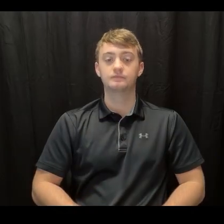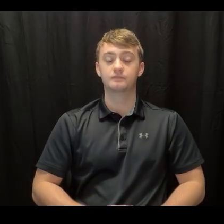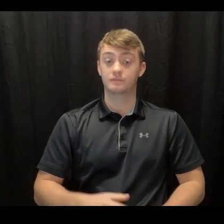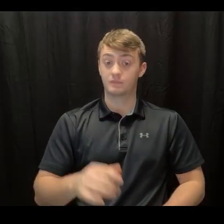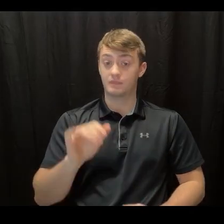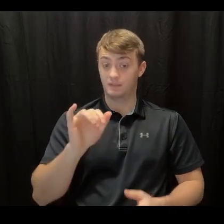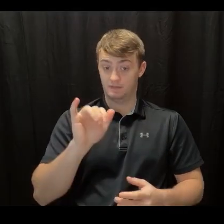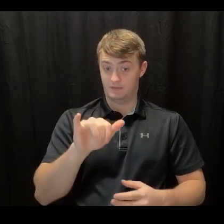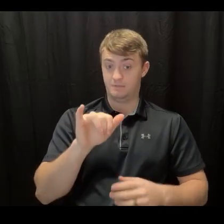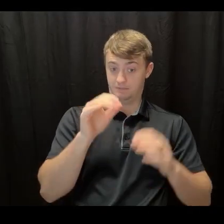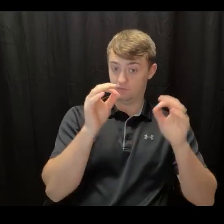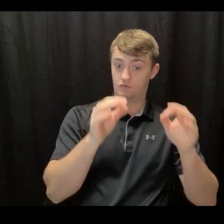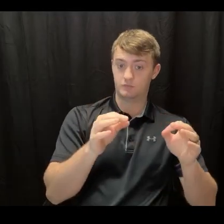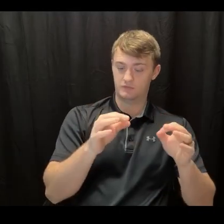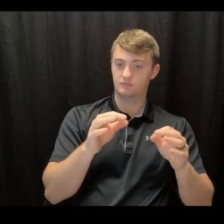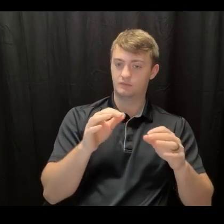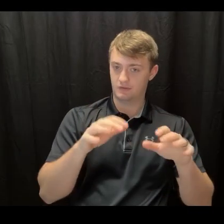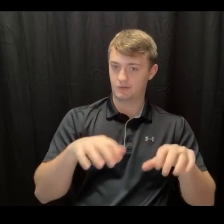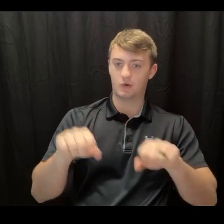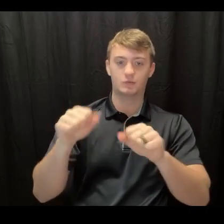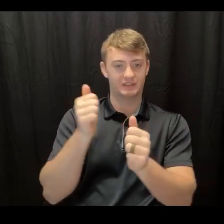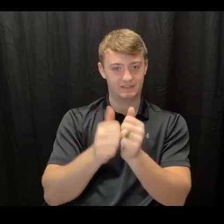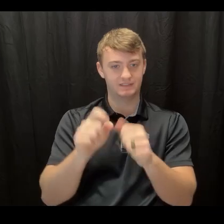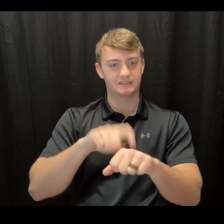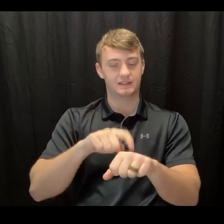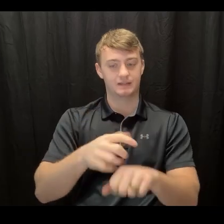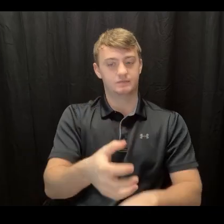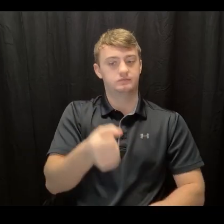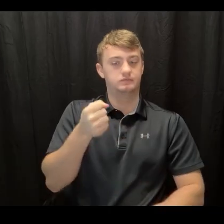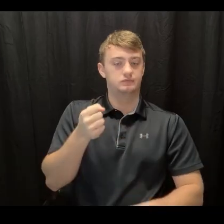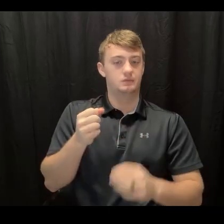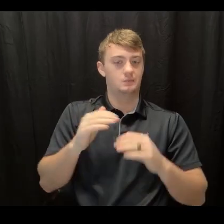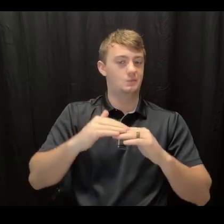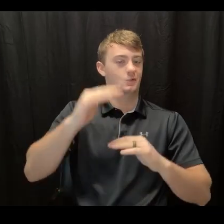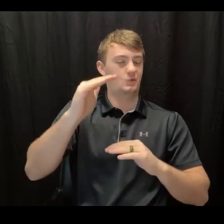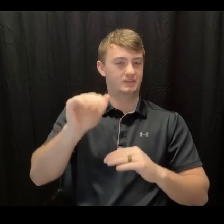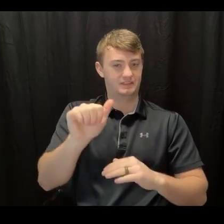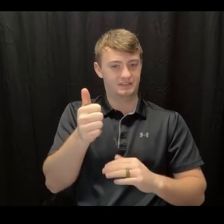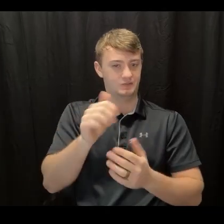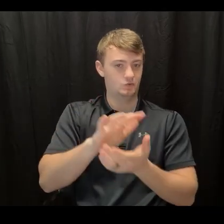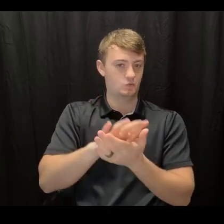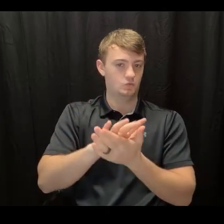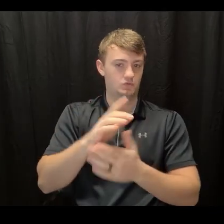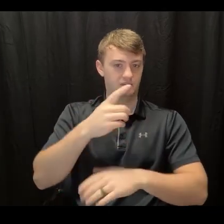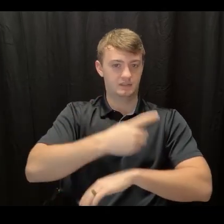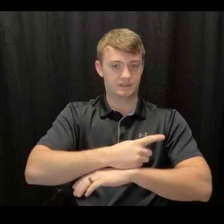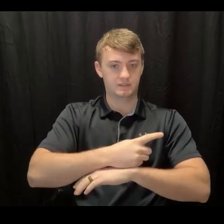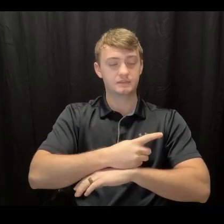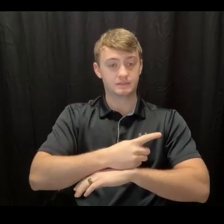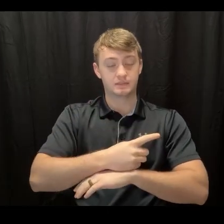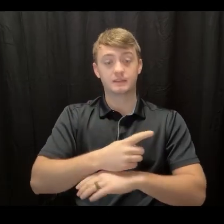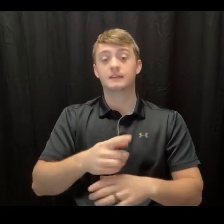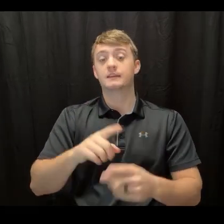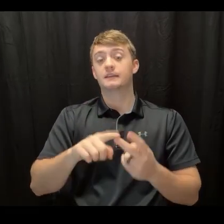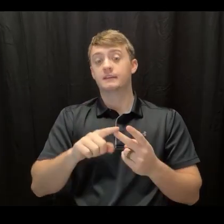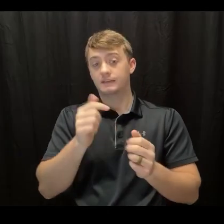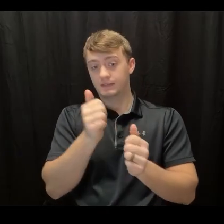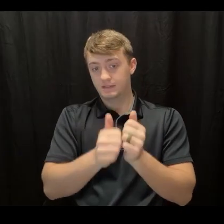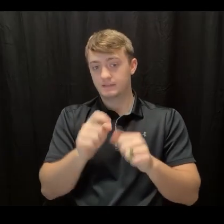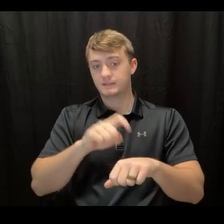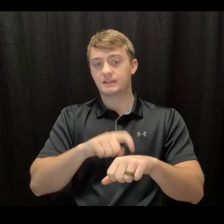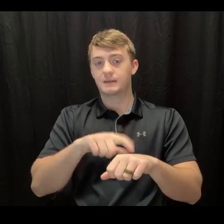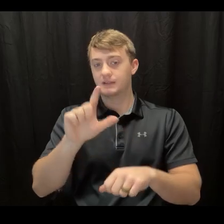A manifestation determination is held each time that a child is removed for more than 10 consecutive school days, and each time